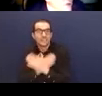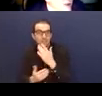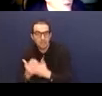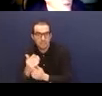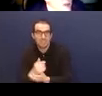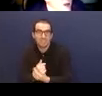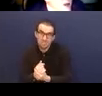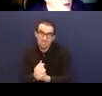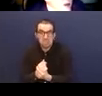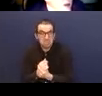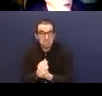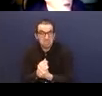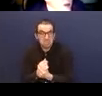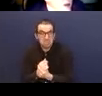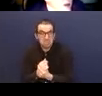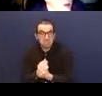of poverty,